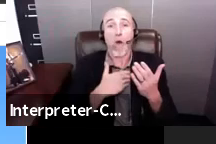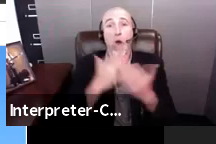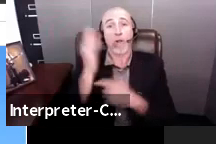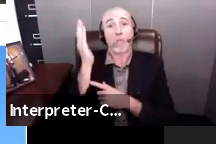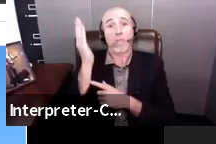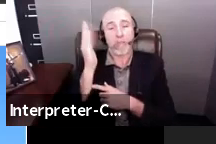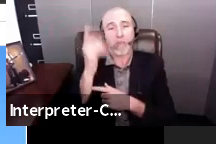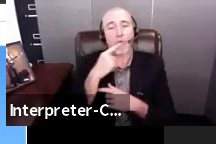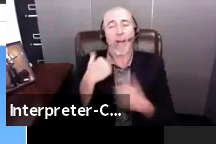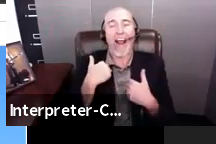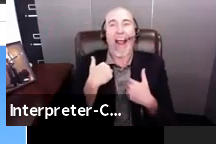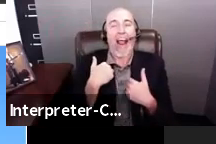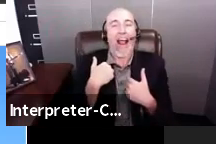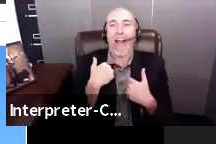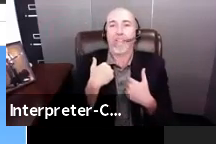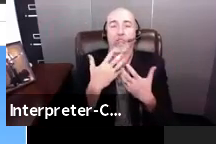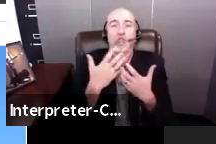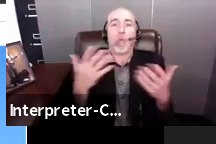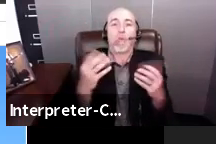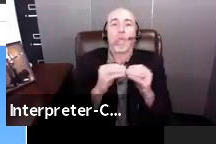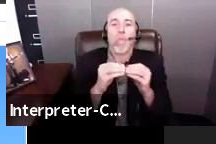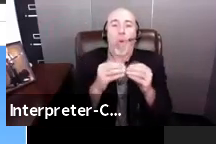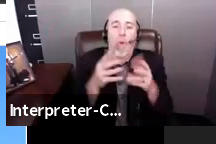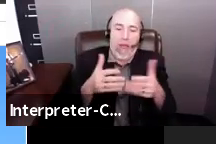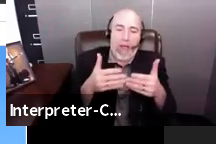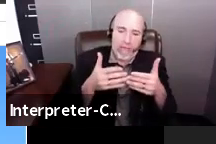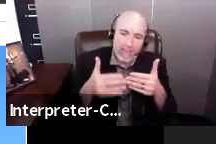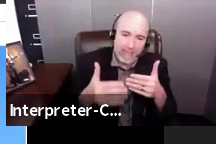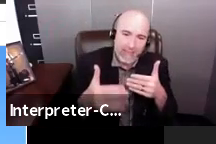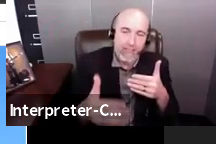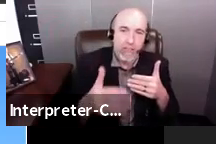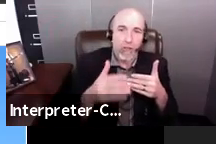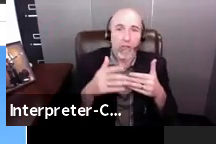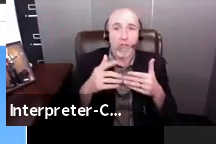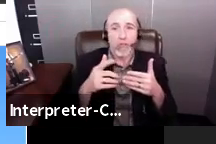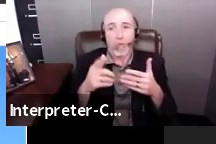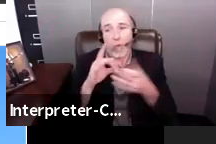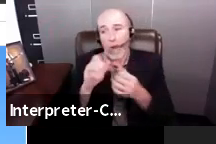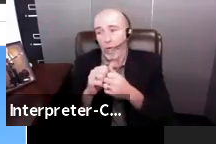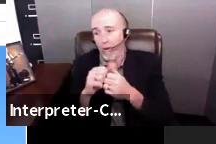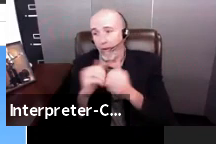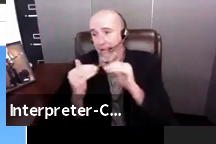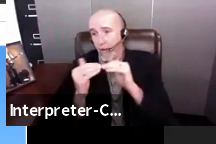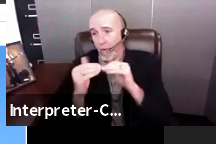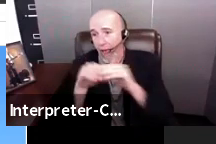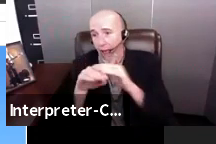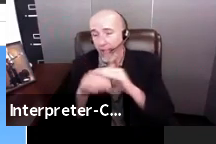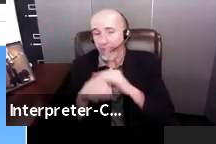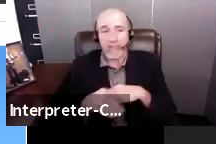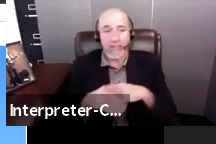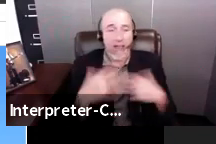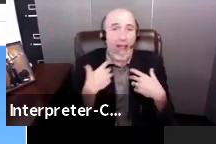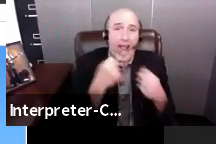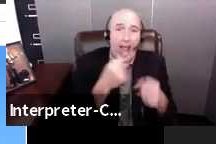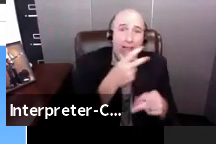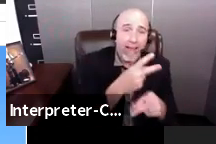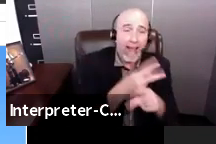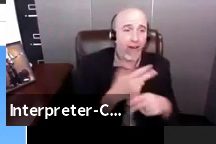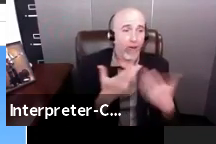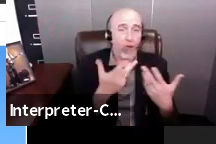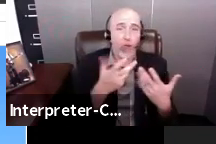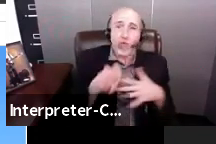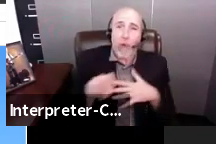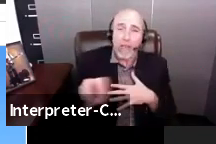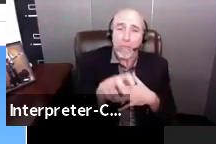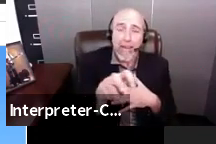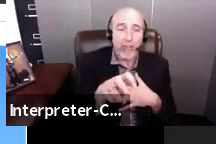we have so far to go with respect to equal access to, oh my gosh, healthcare, transportation,